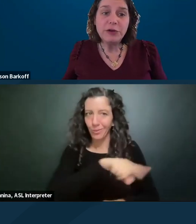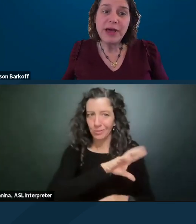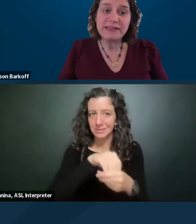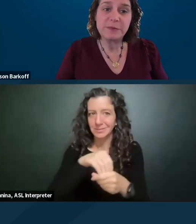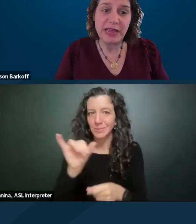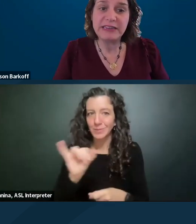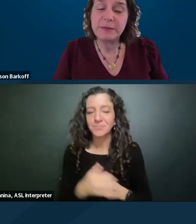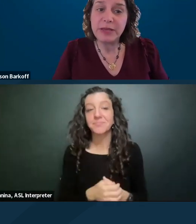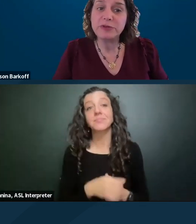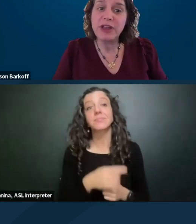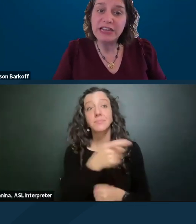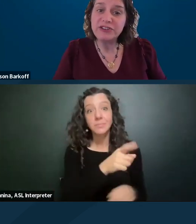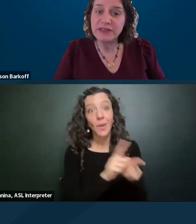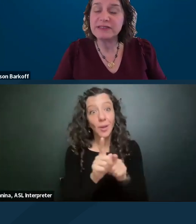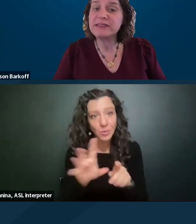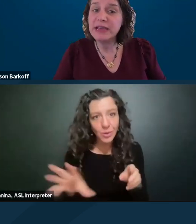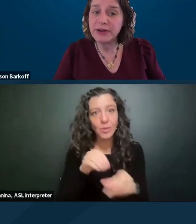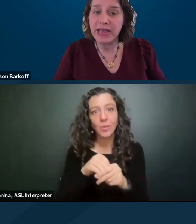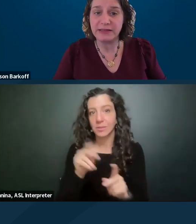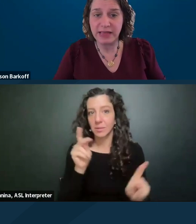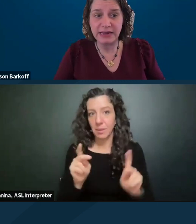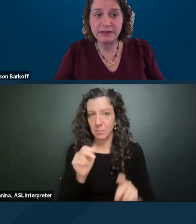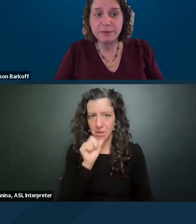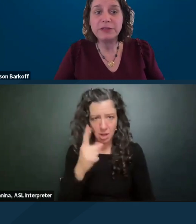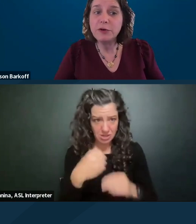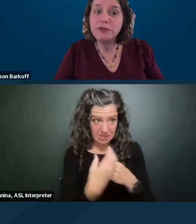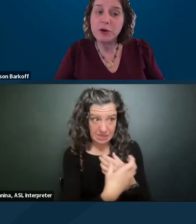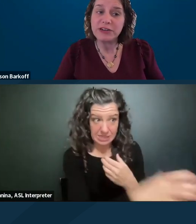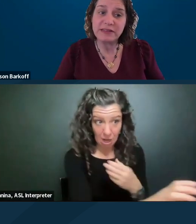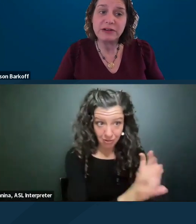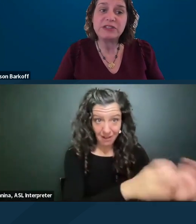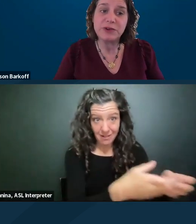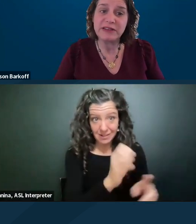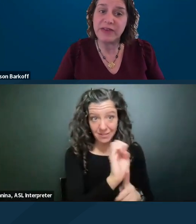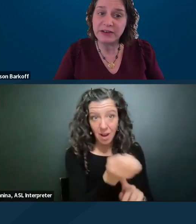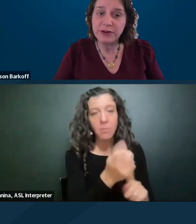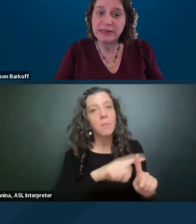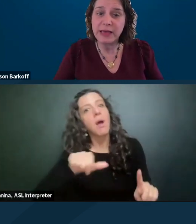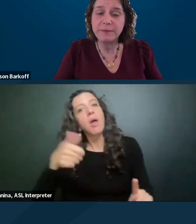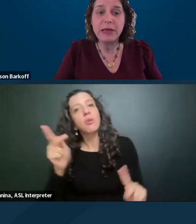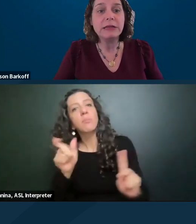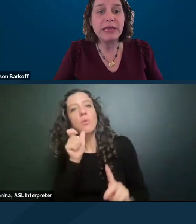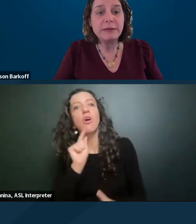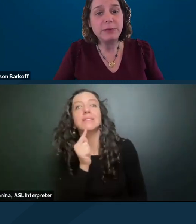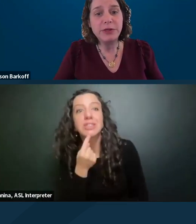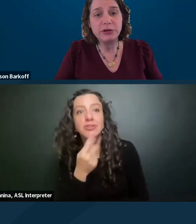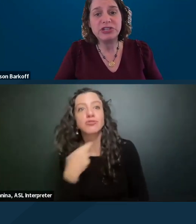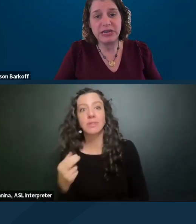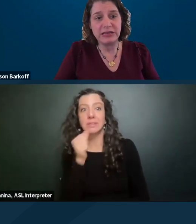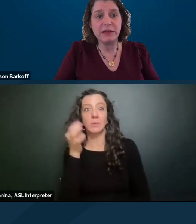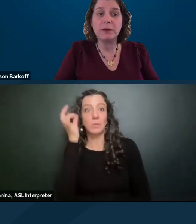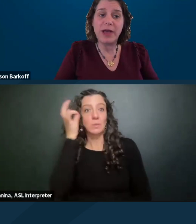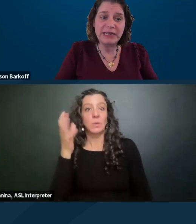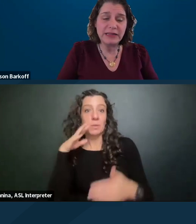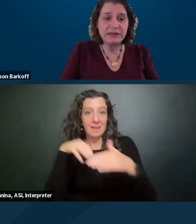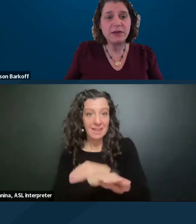It also has expanded to people not just in segregated settings, but those who are at serious risk of entering them, like people with